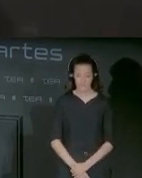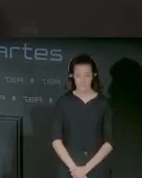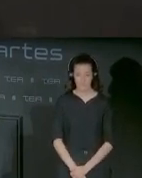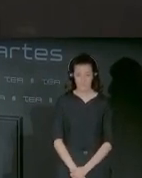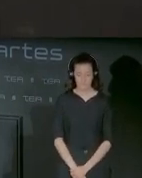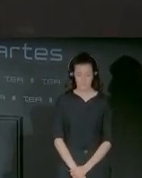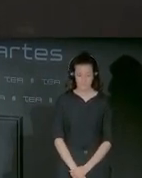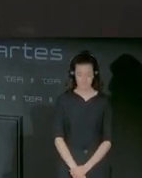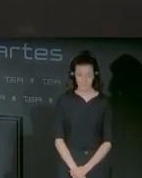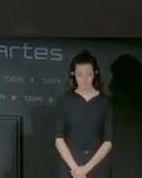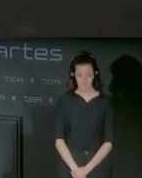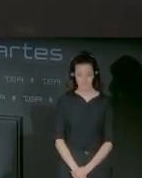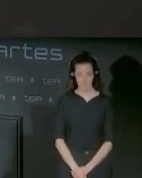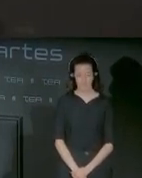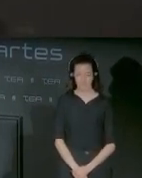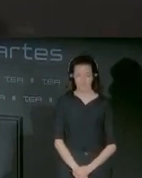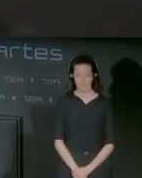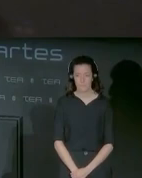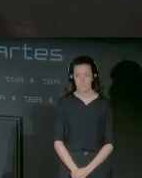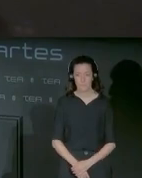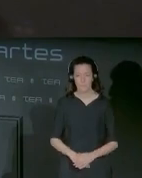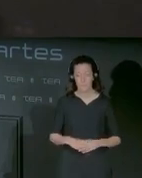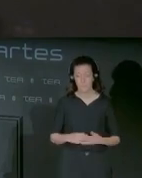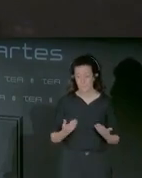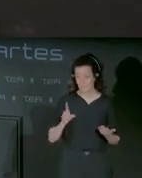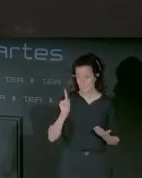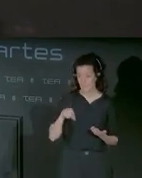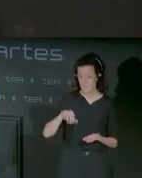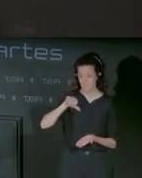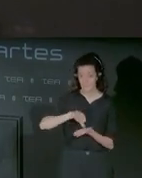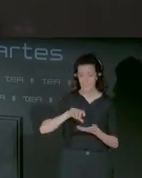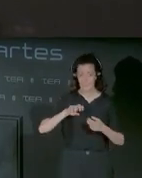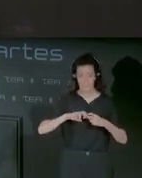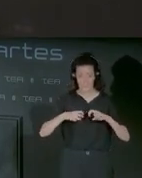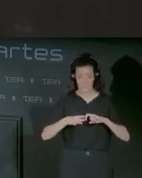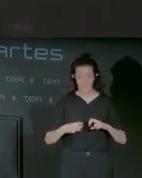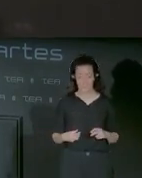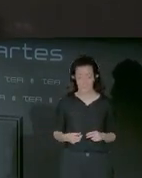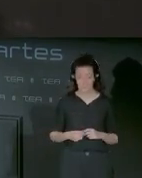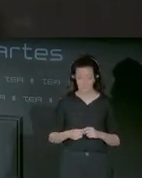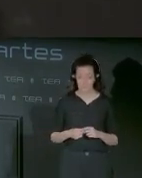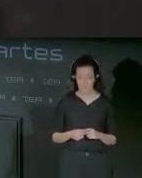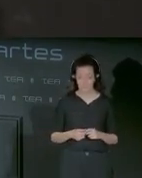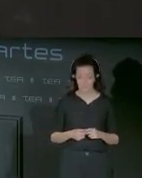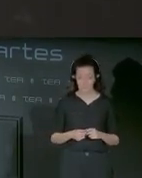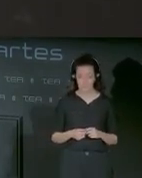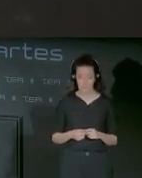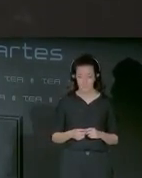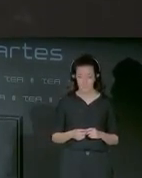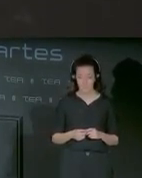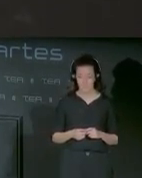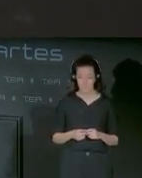And I would like to elaborate on the role of a cultural fund. If that's okay for you, I have some slides. Yes, yeah, it's